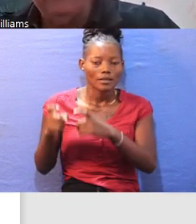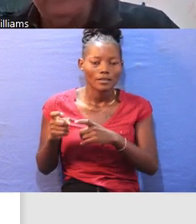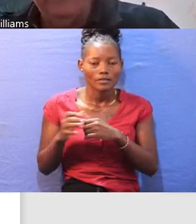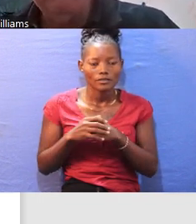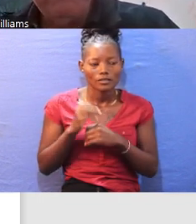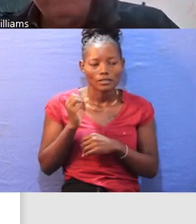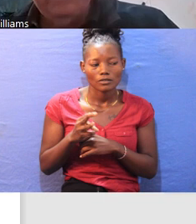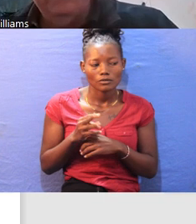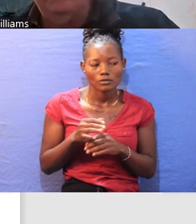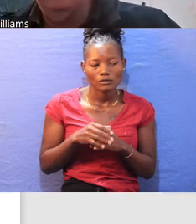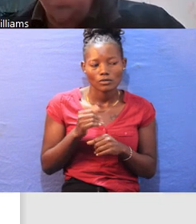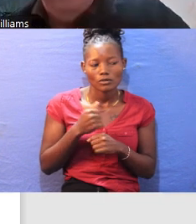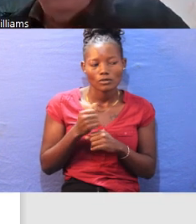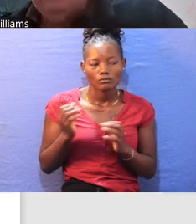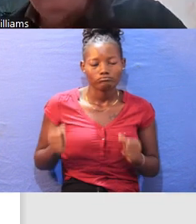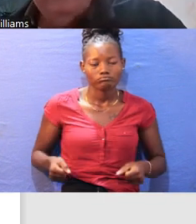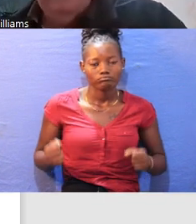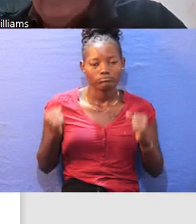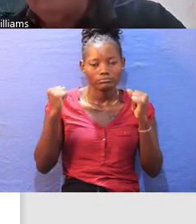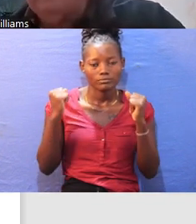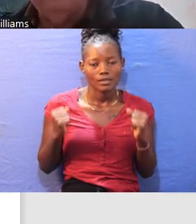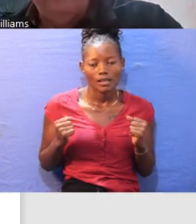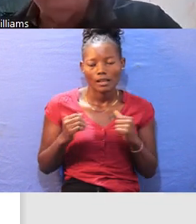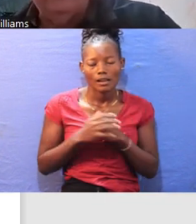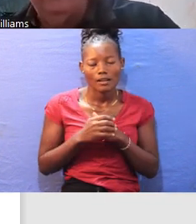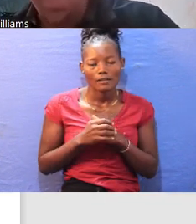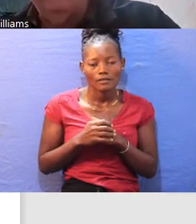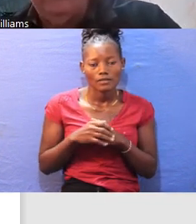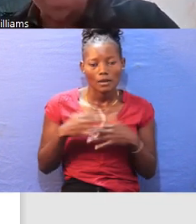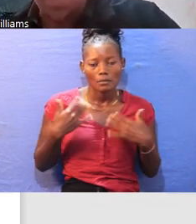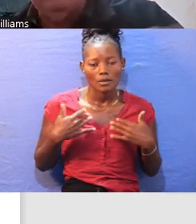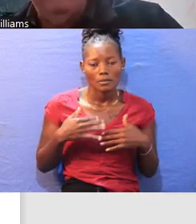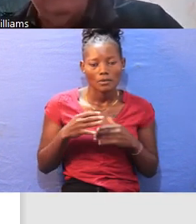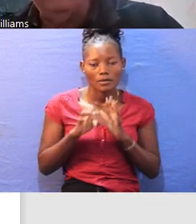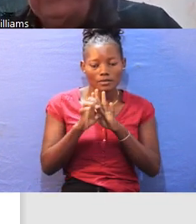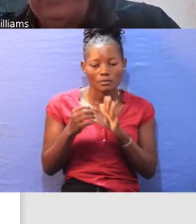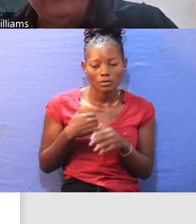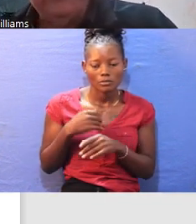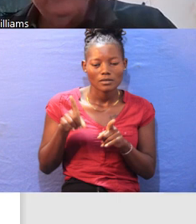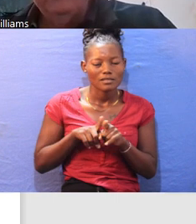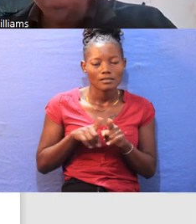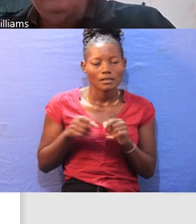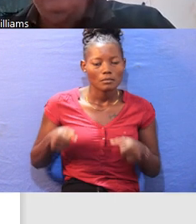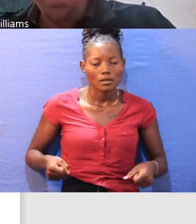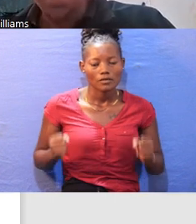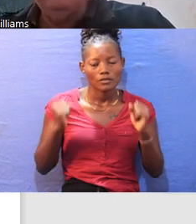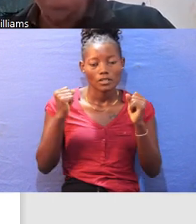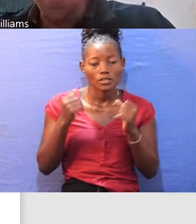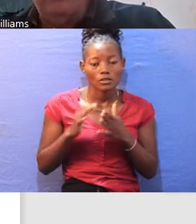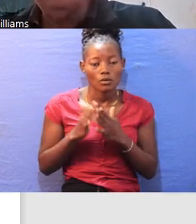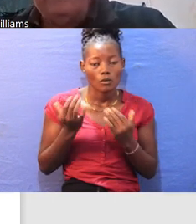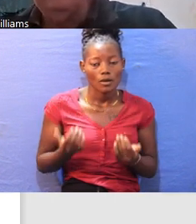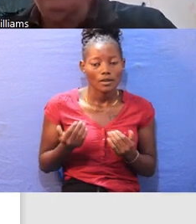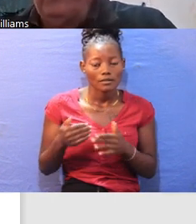lifted weights or not. Guys like me, I had to lift weights to reach some level of success. And I would say